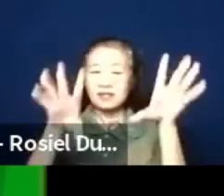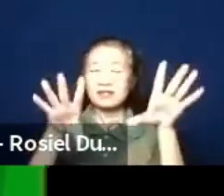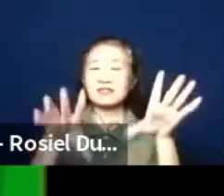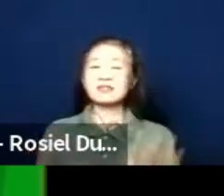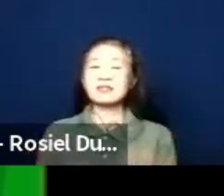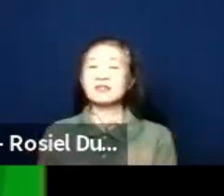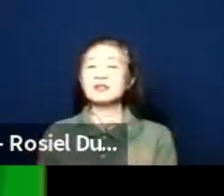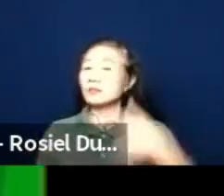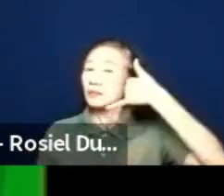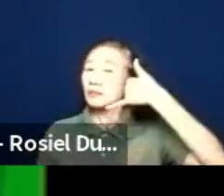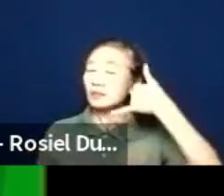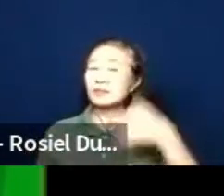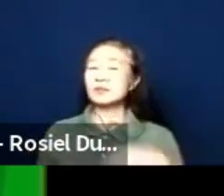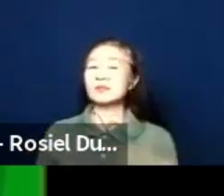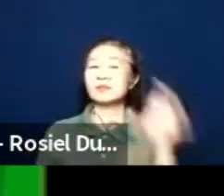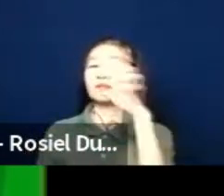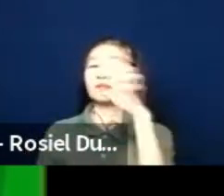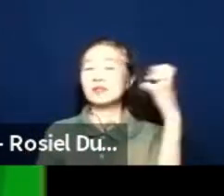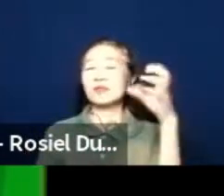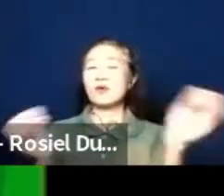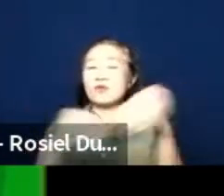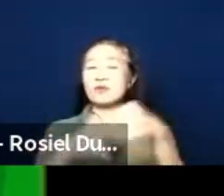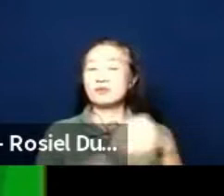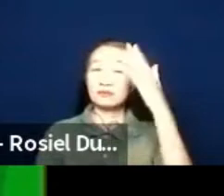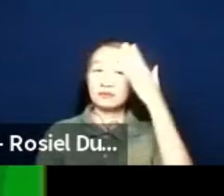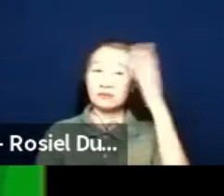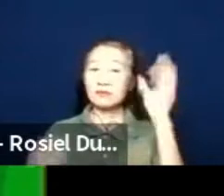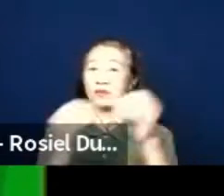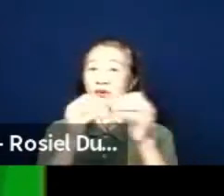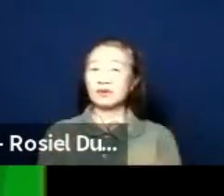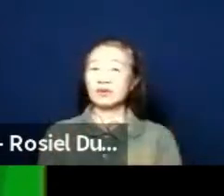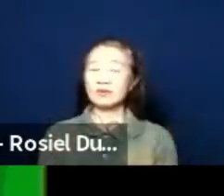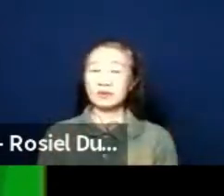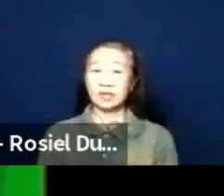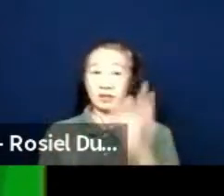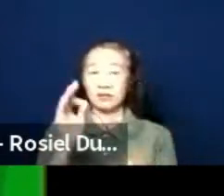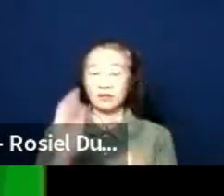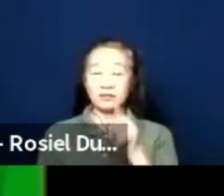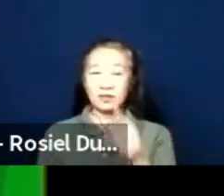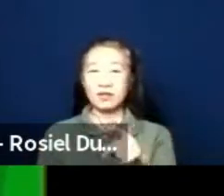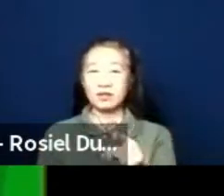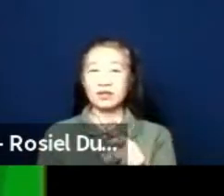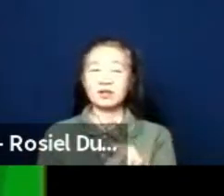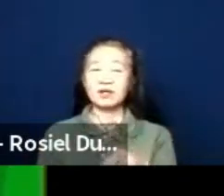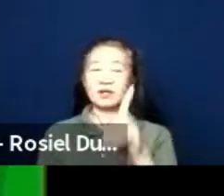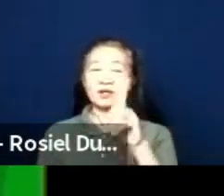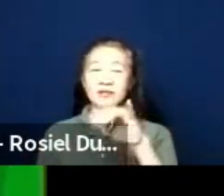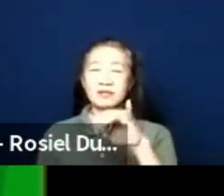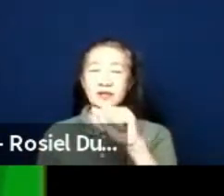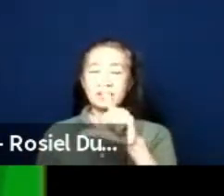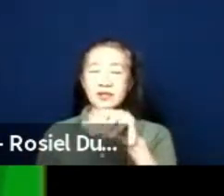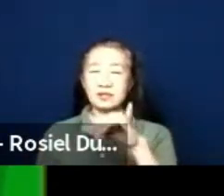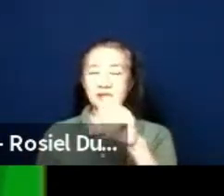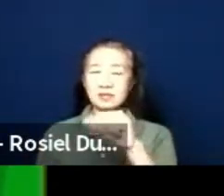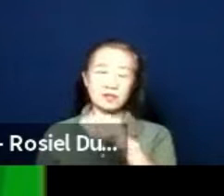local emergency management office to find out more. If you are in a dialysis or other life-sustaining